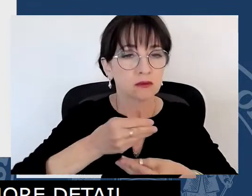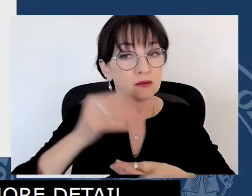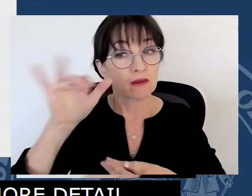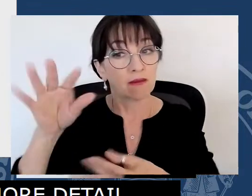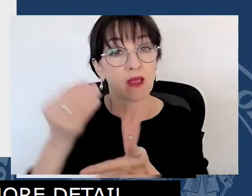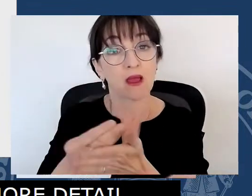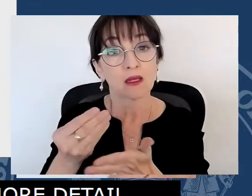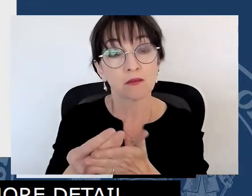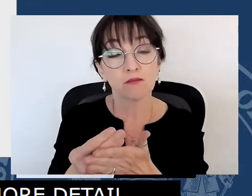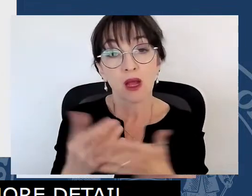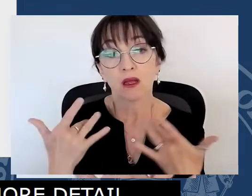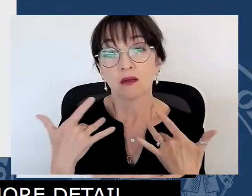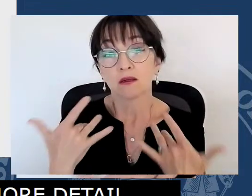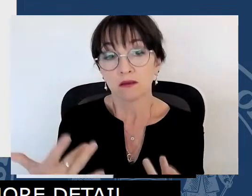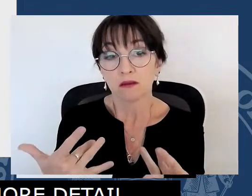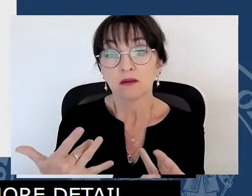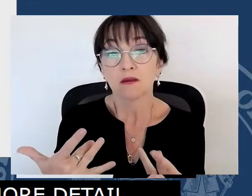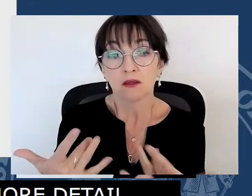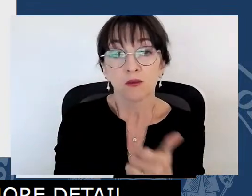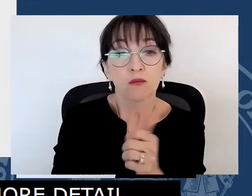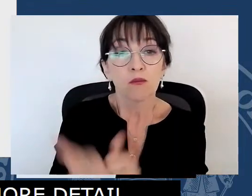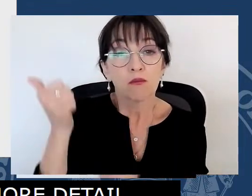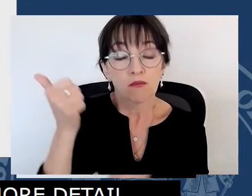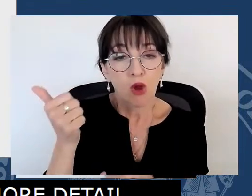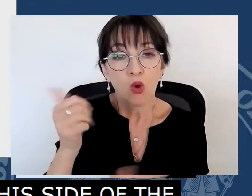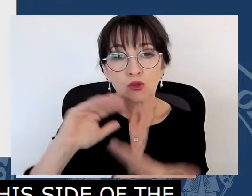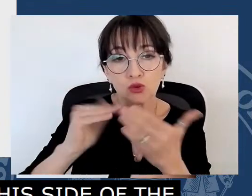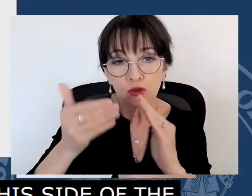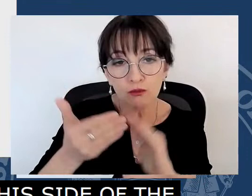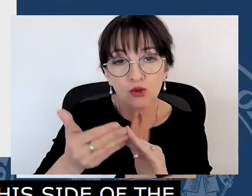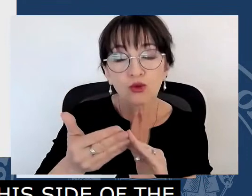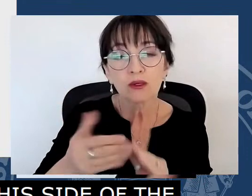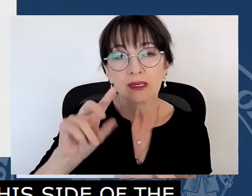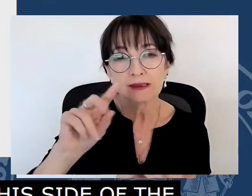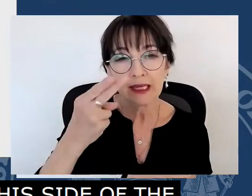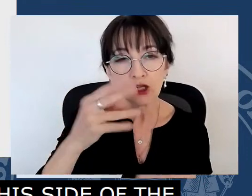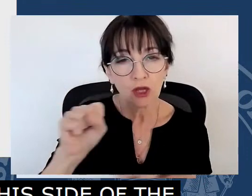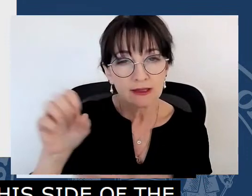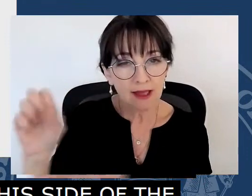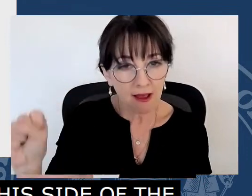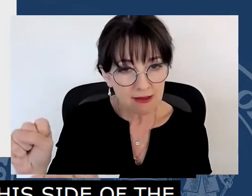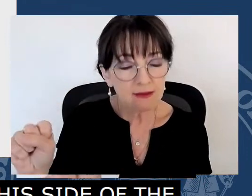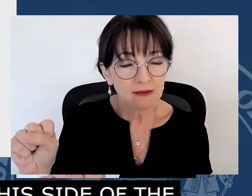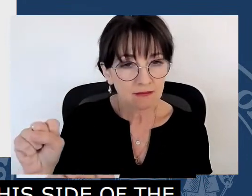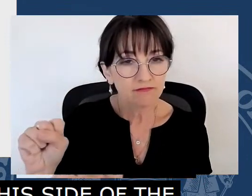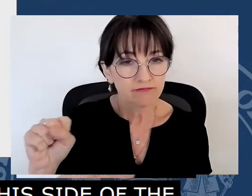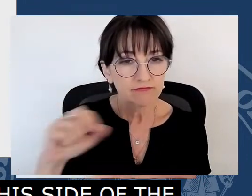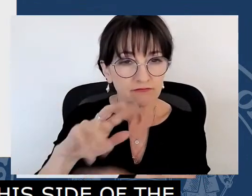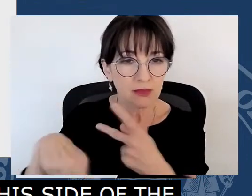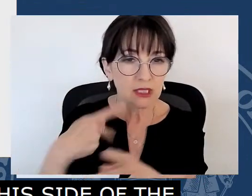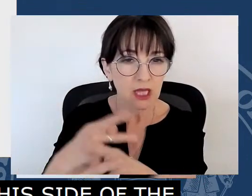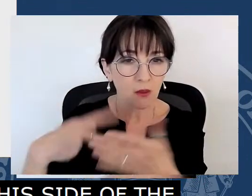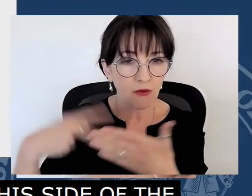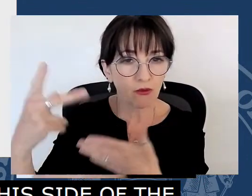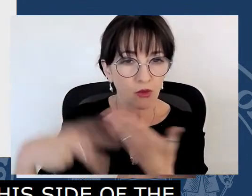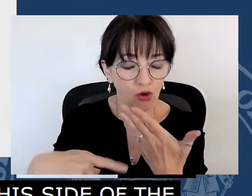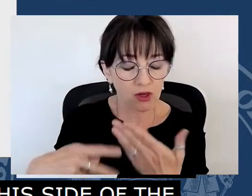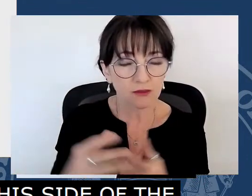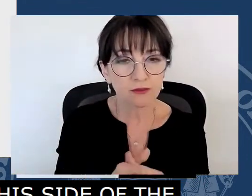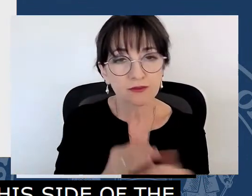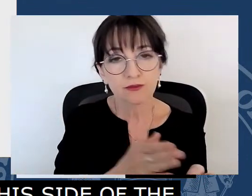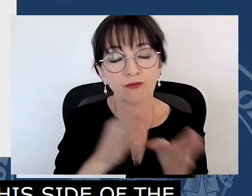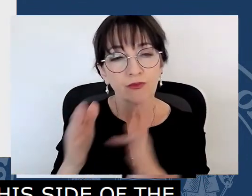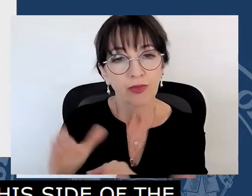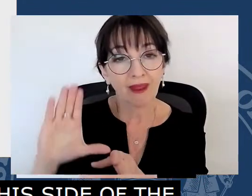community organizations in communities across our state. And then the capital budget, the cash, and